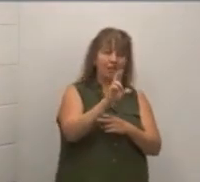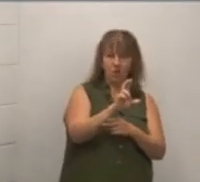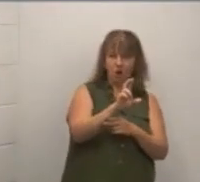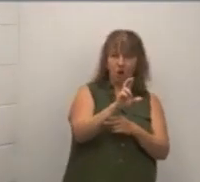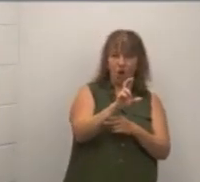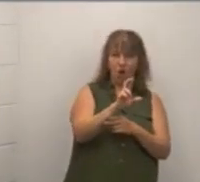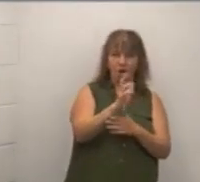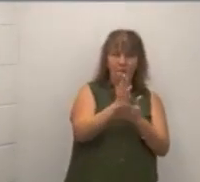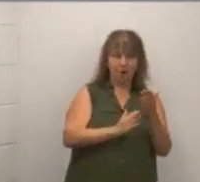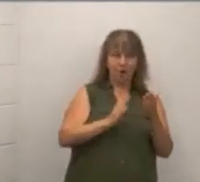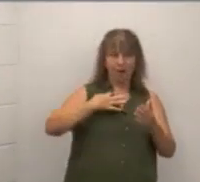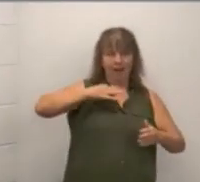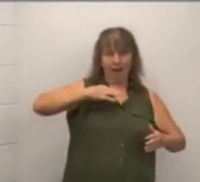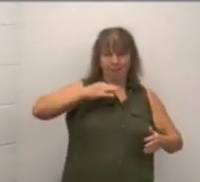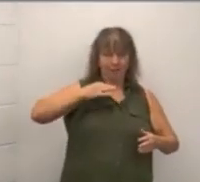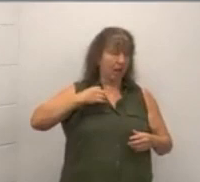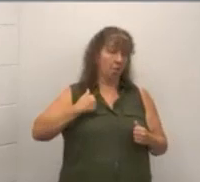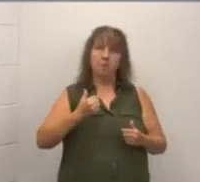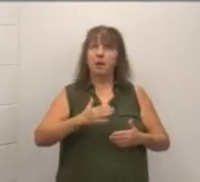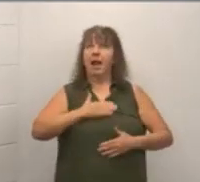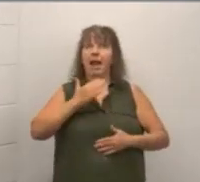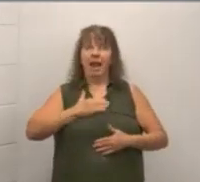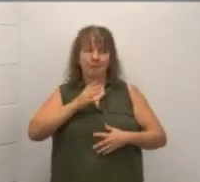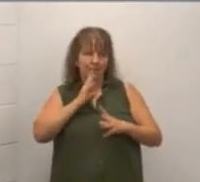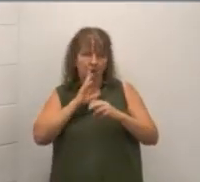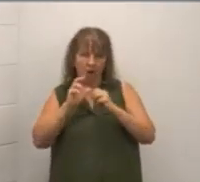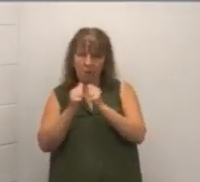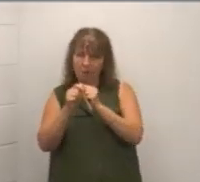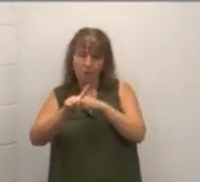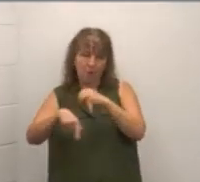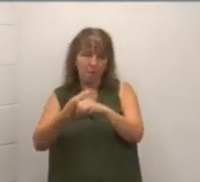website and put in your application. We'd be happy to speed that up.